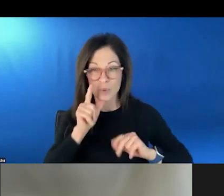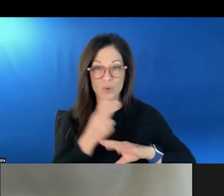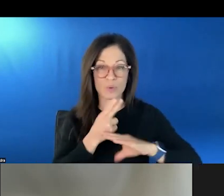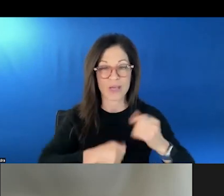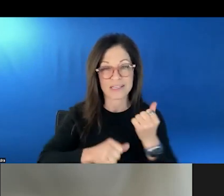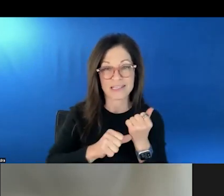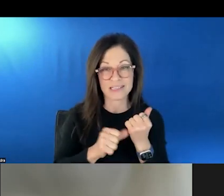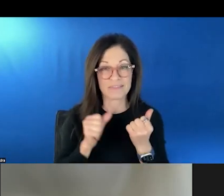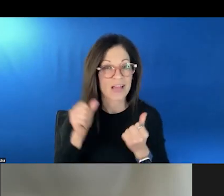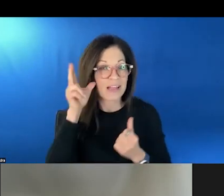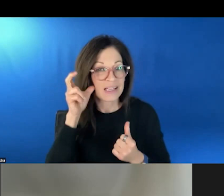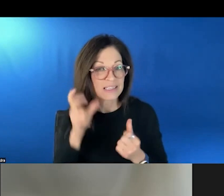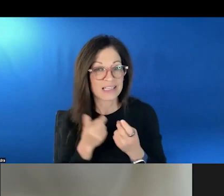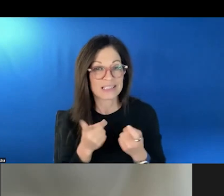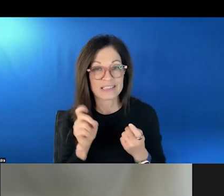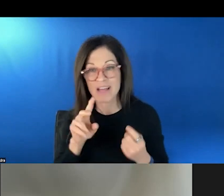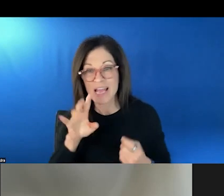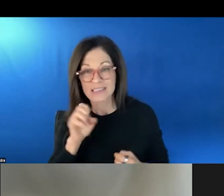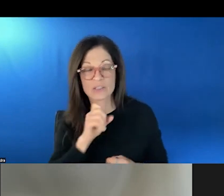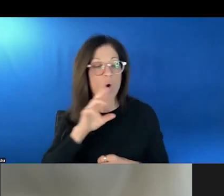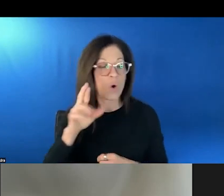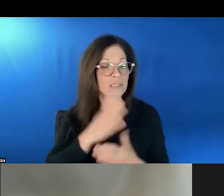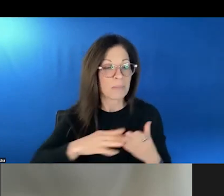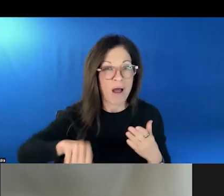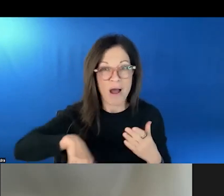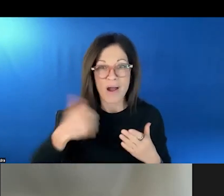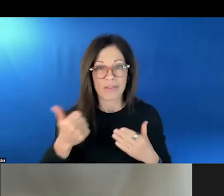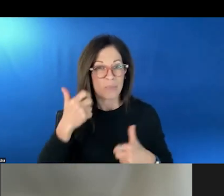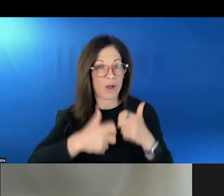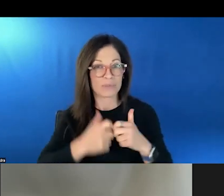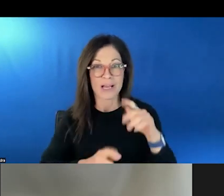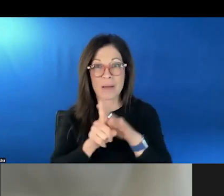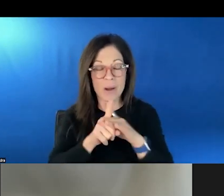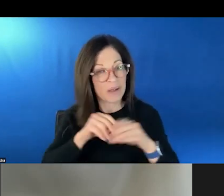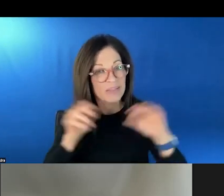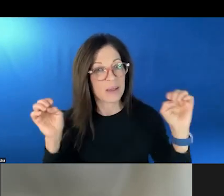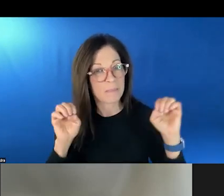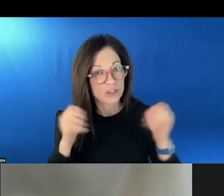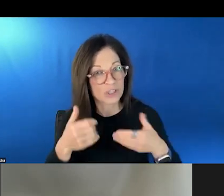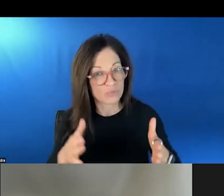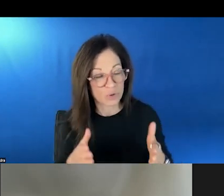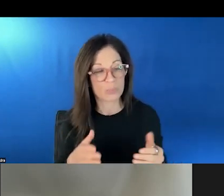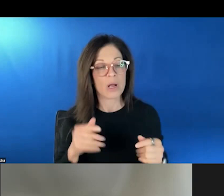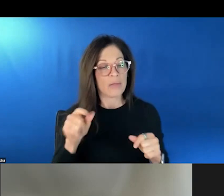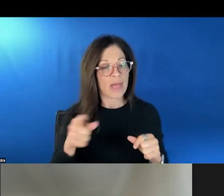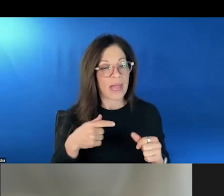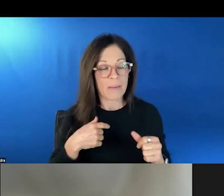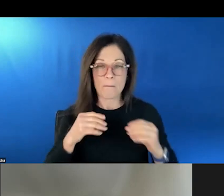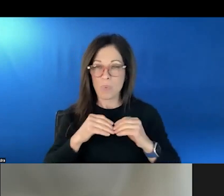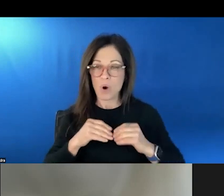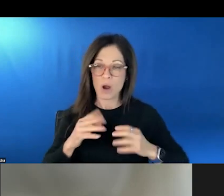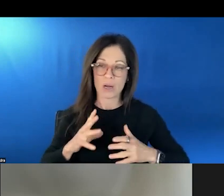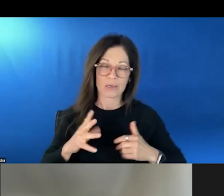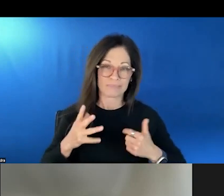complex needs are boarding in the emergency rooms. They have long wait lists for services. They're more likely to, engage or interface with